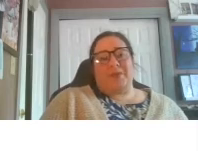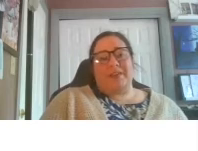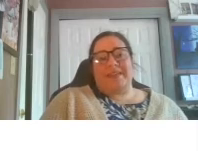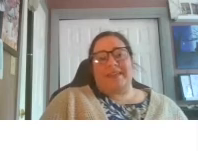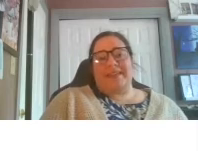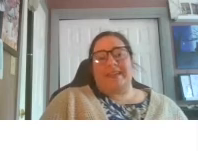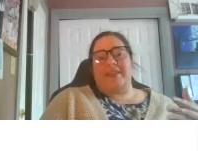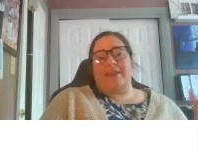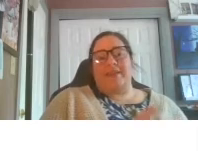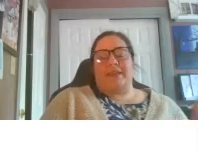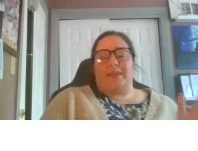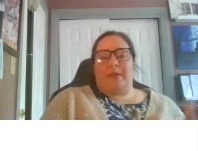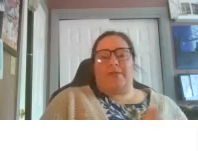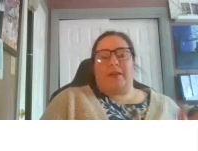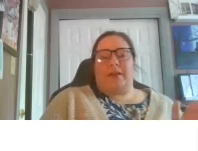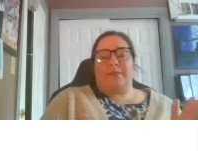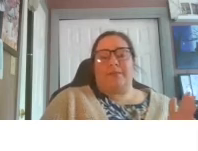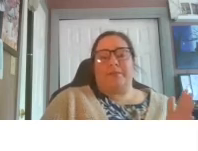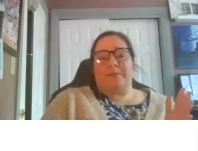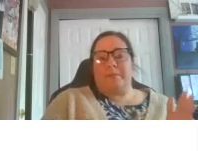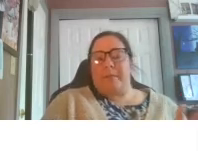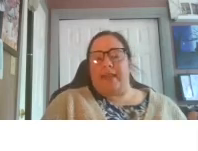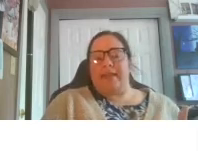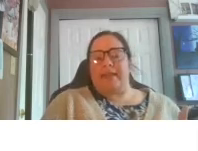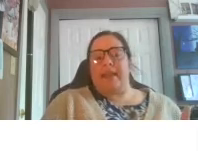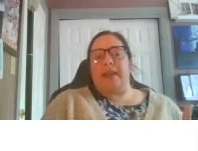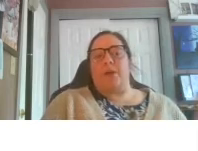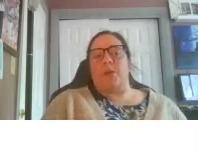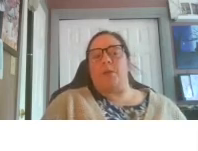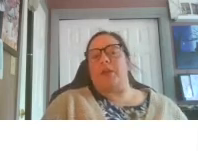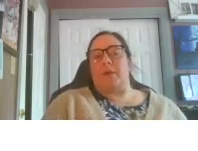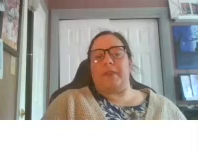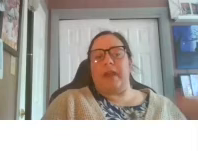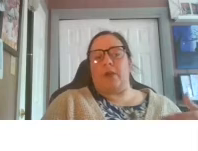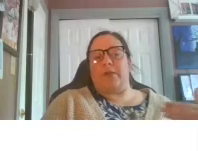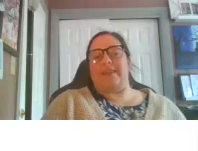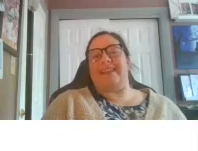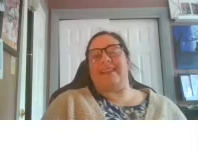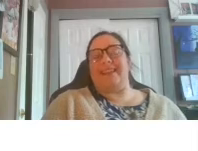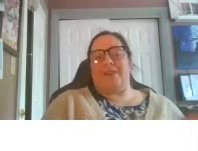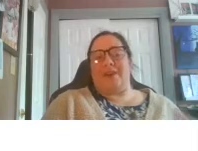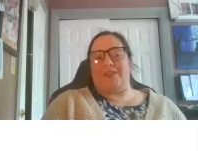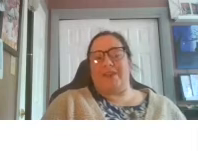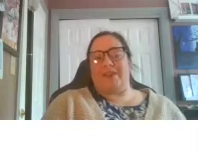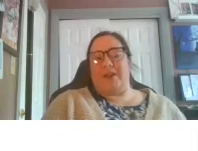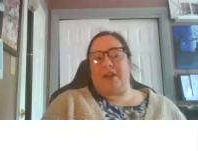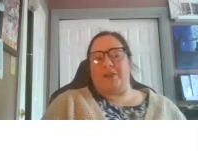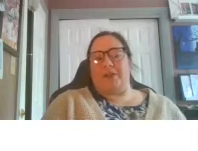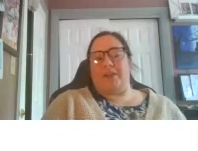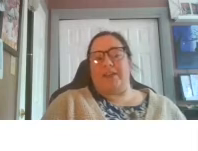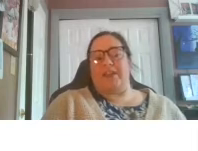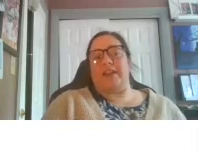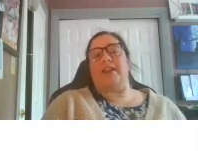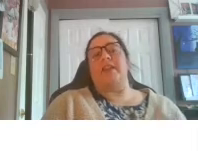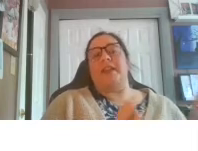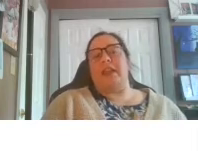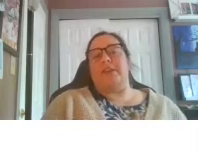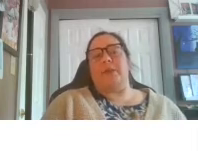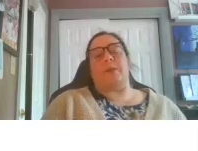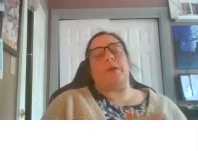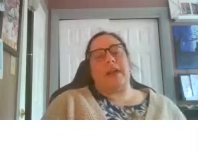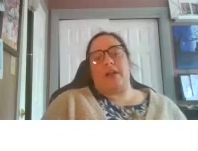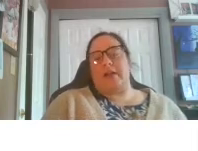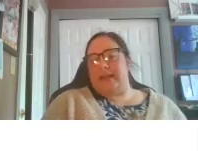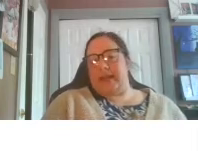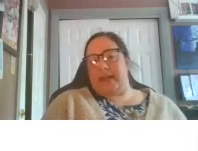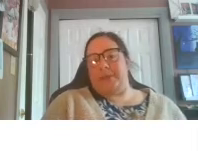elder is over 60, and there is a little bit of a balance there. If they are over 60 and it falls under our jurisdiction, if